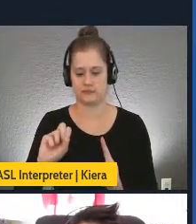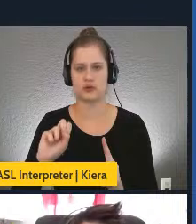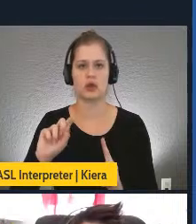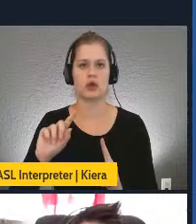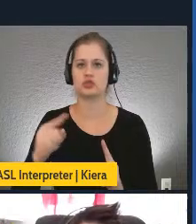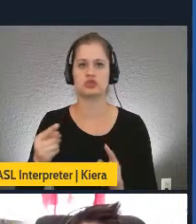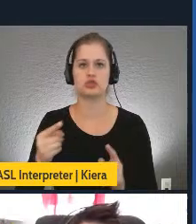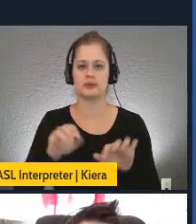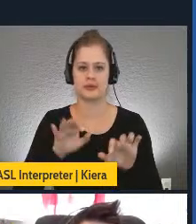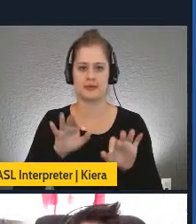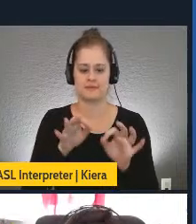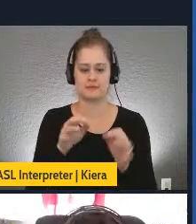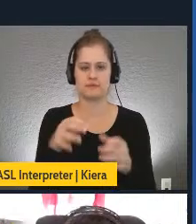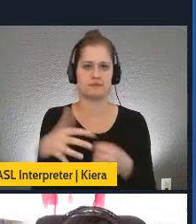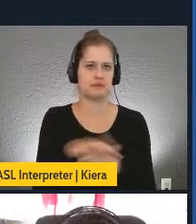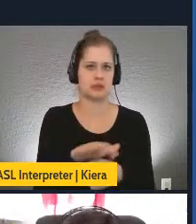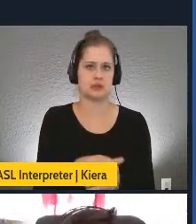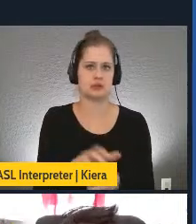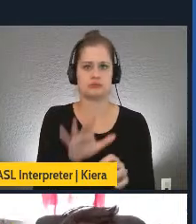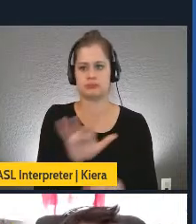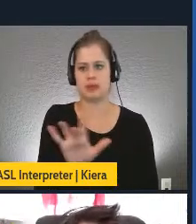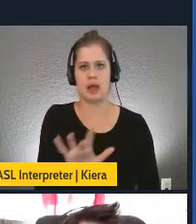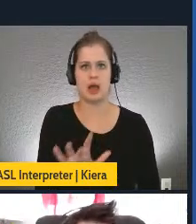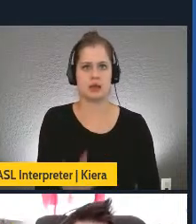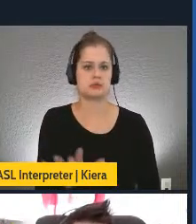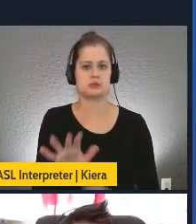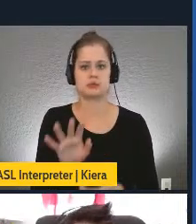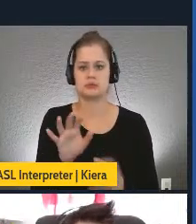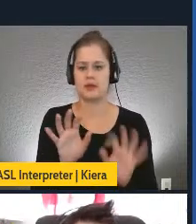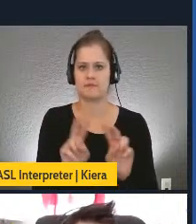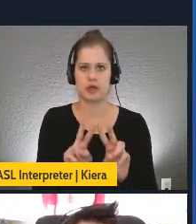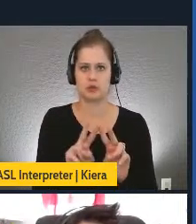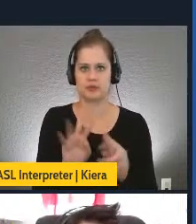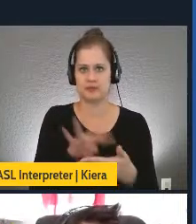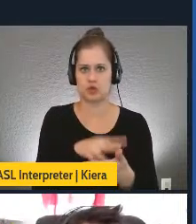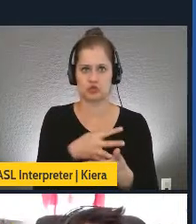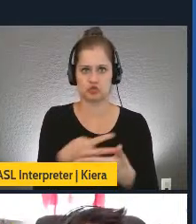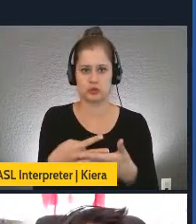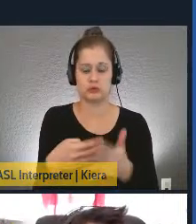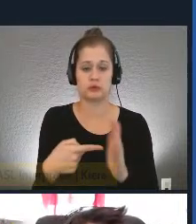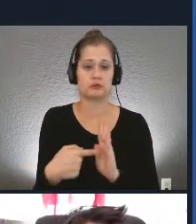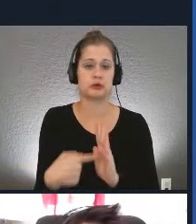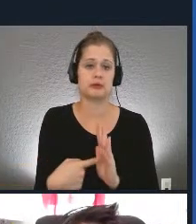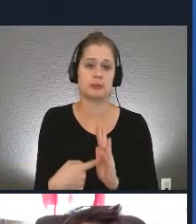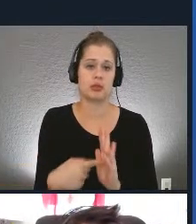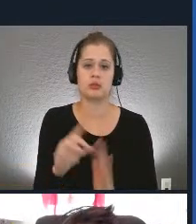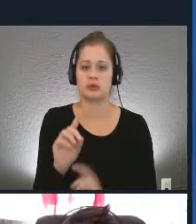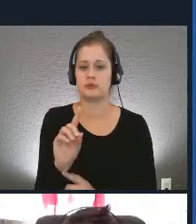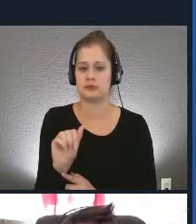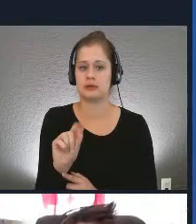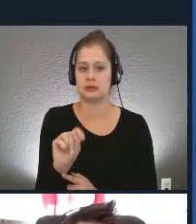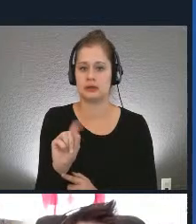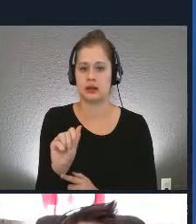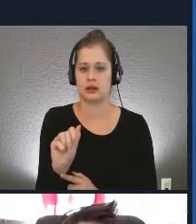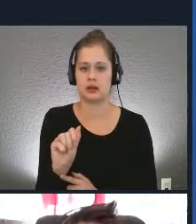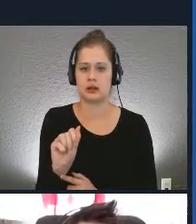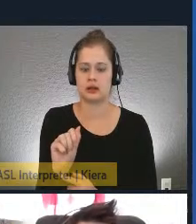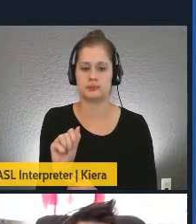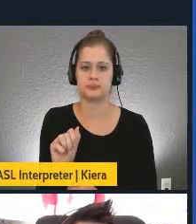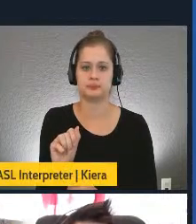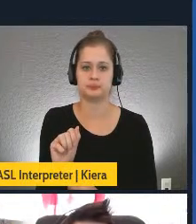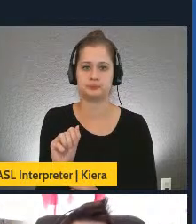just fills the values of this chart. So here, for example, the data are injected in the config